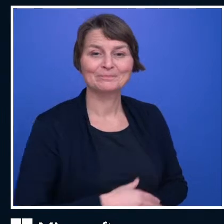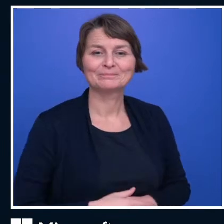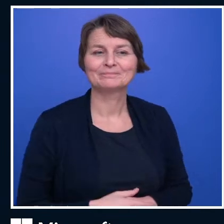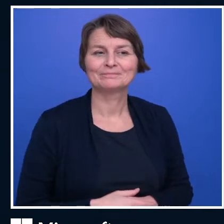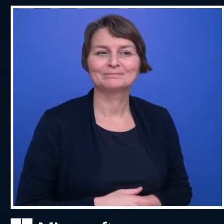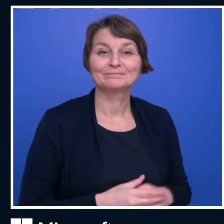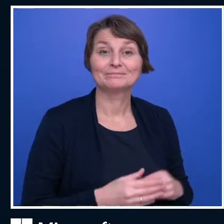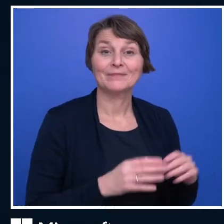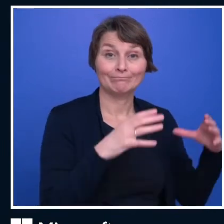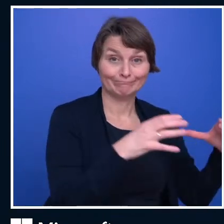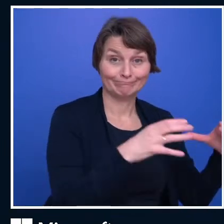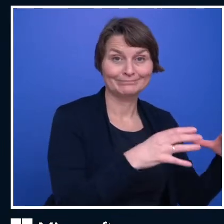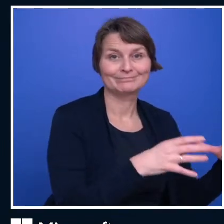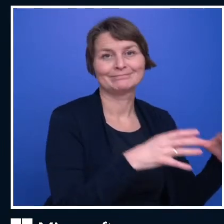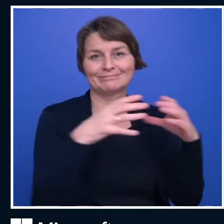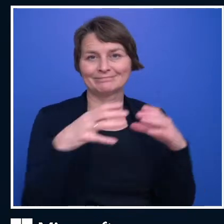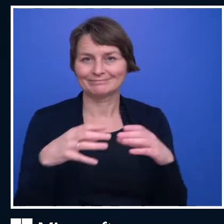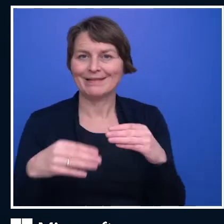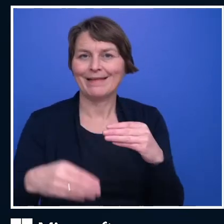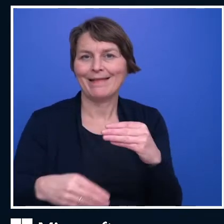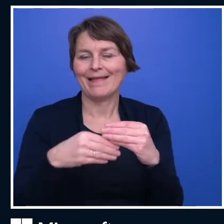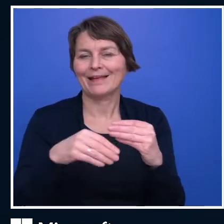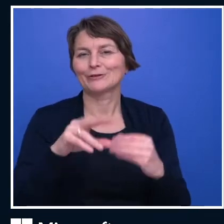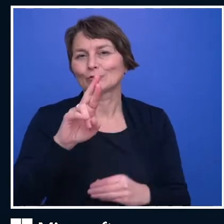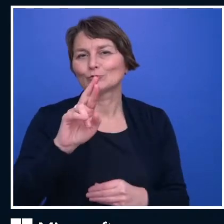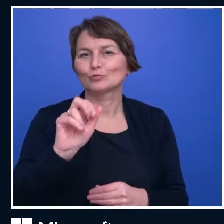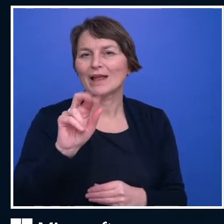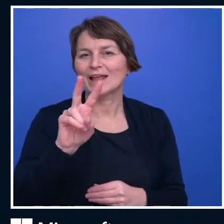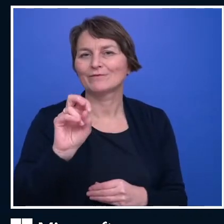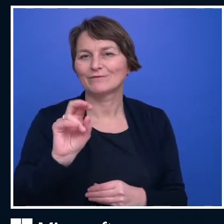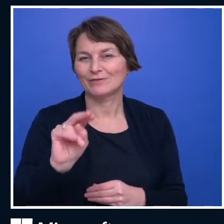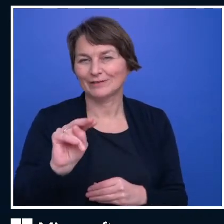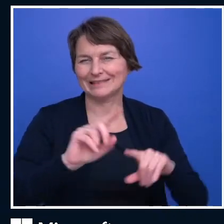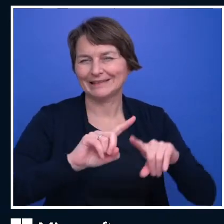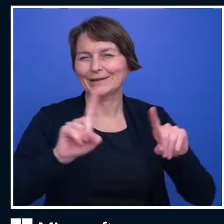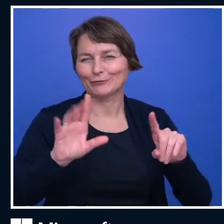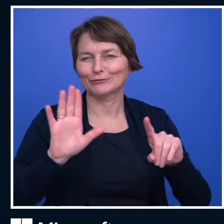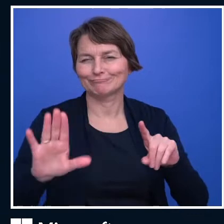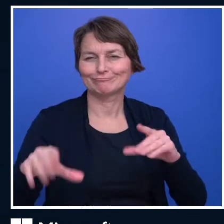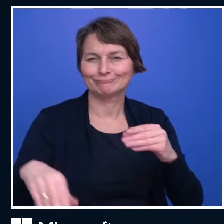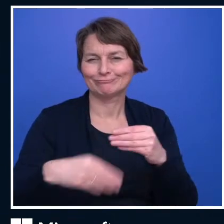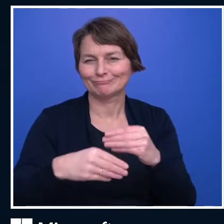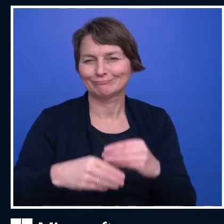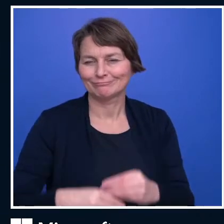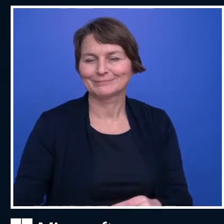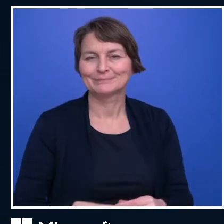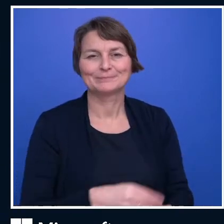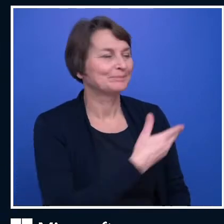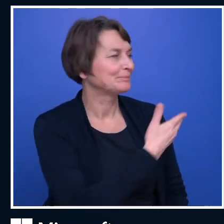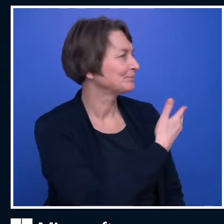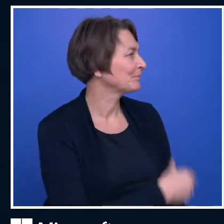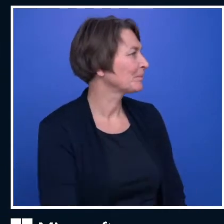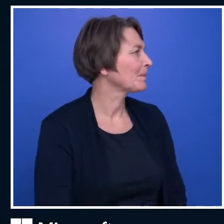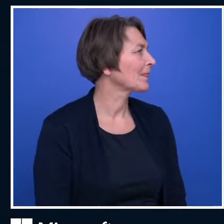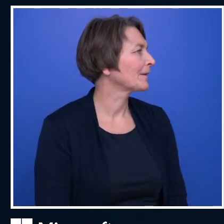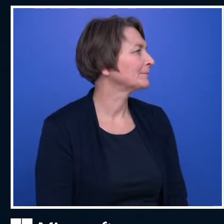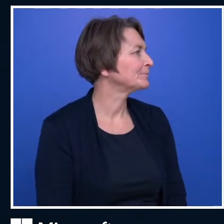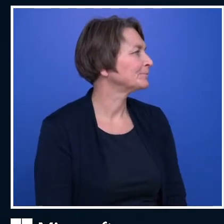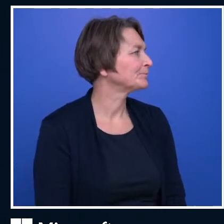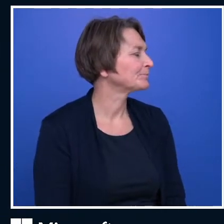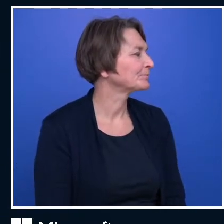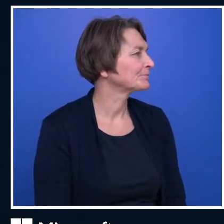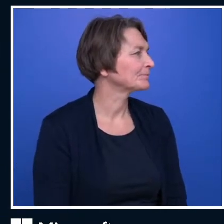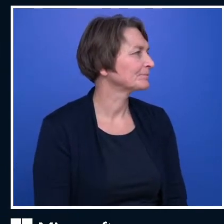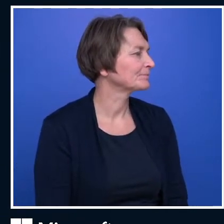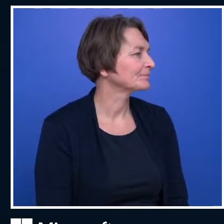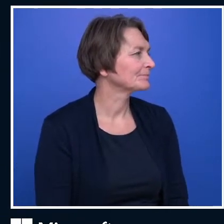images. Add images, go into crow vision, Raven, and now we're going to add our Raven images.